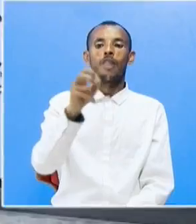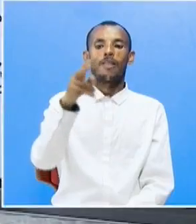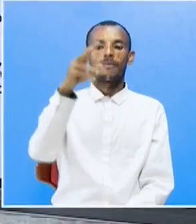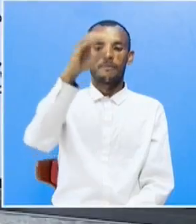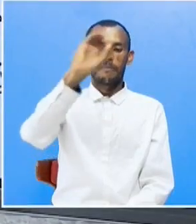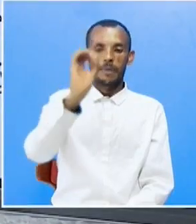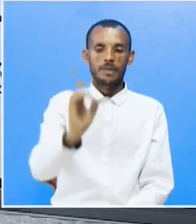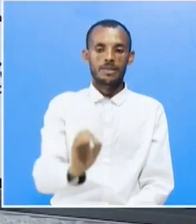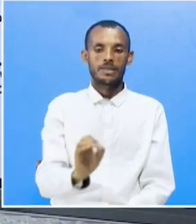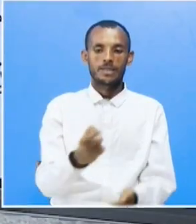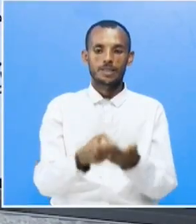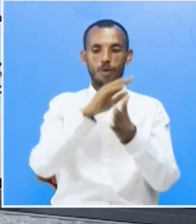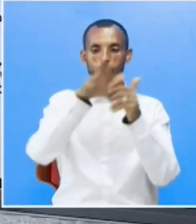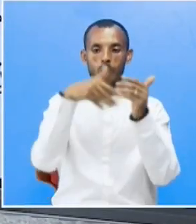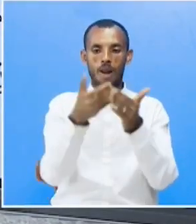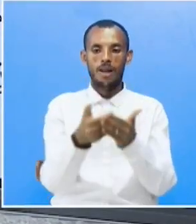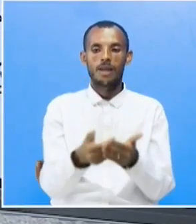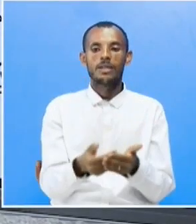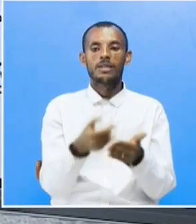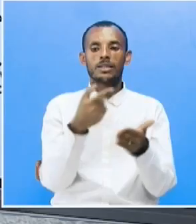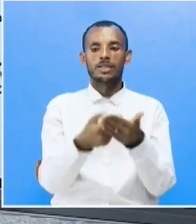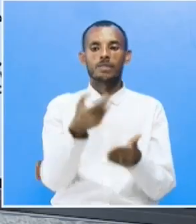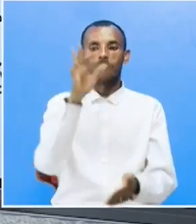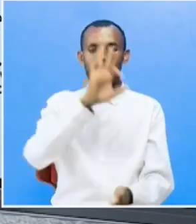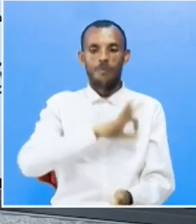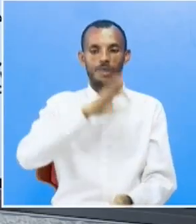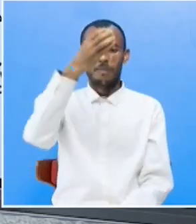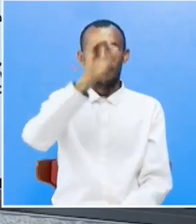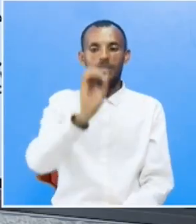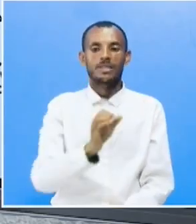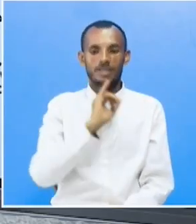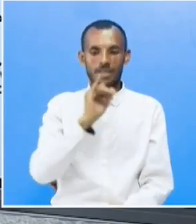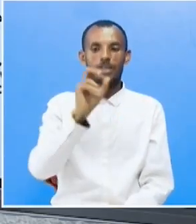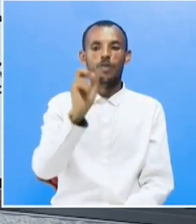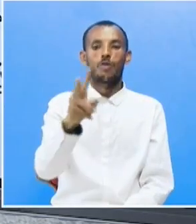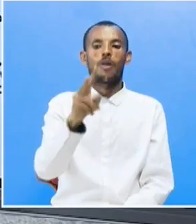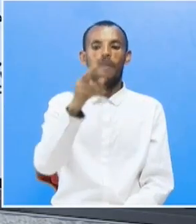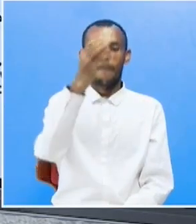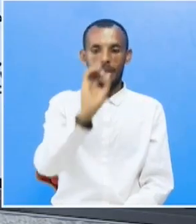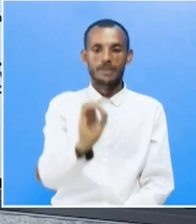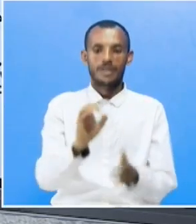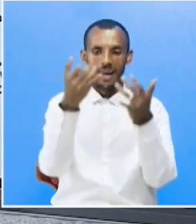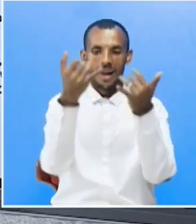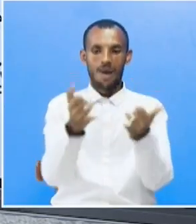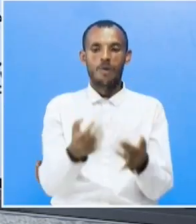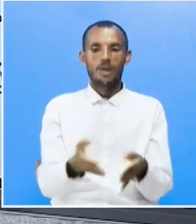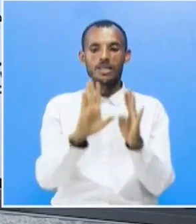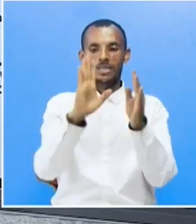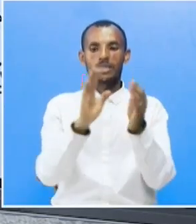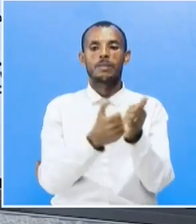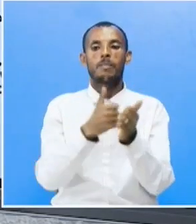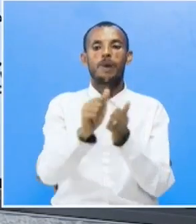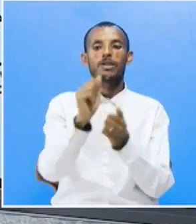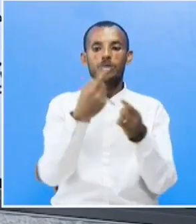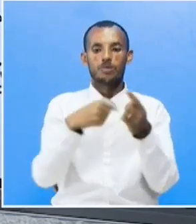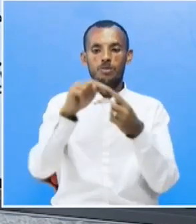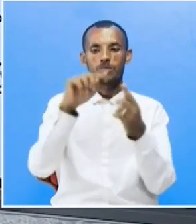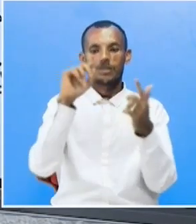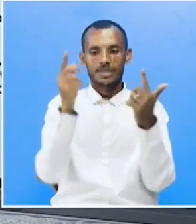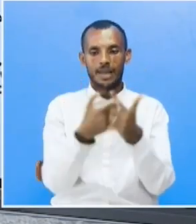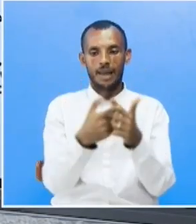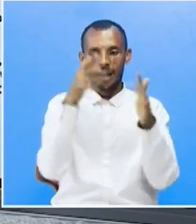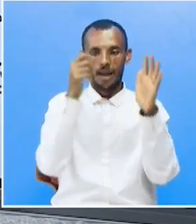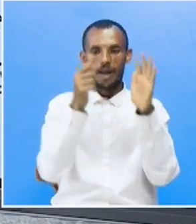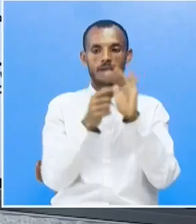it. Therefore, his profit percent is 12%. Now, let's proceed to the second